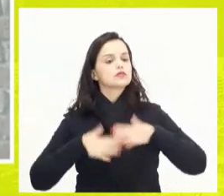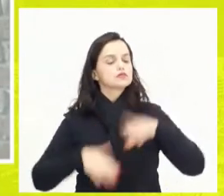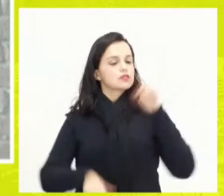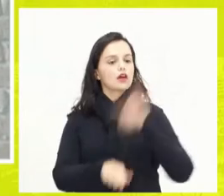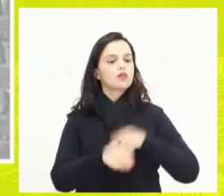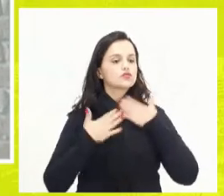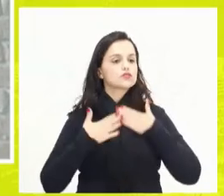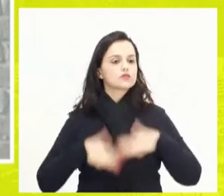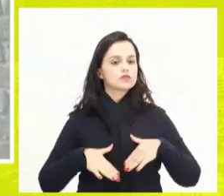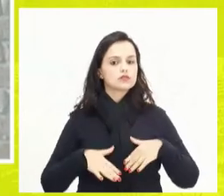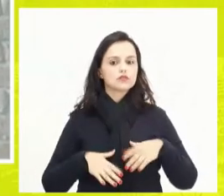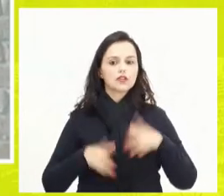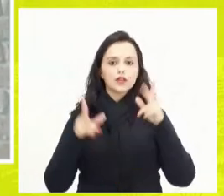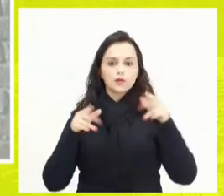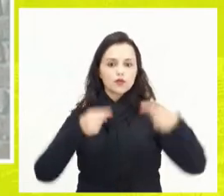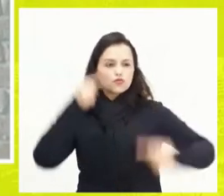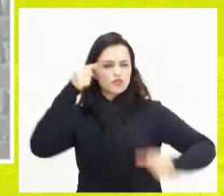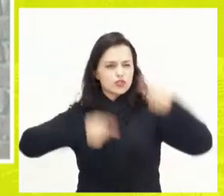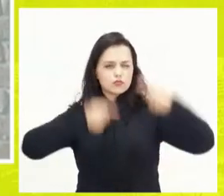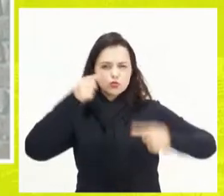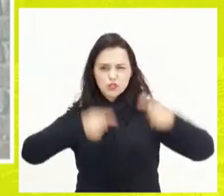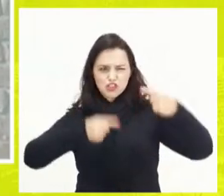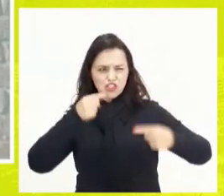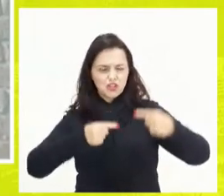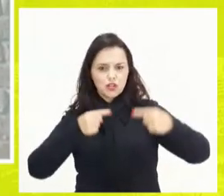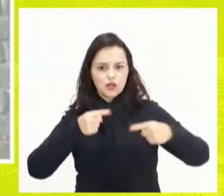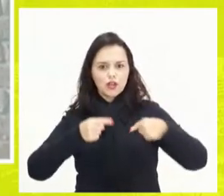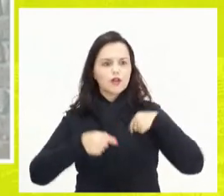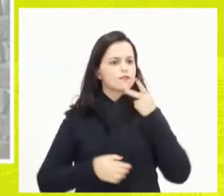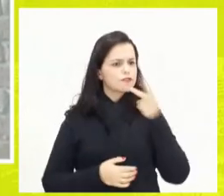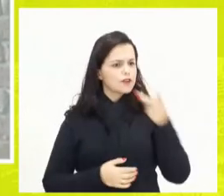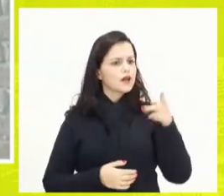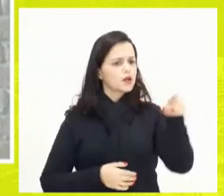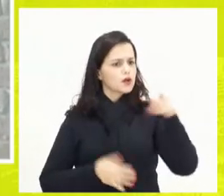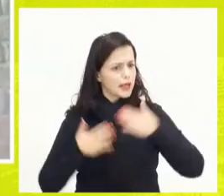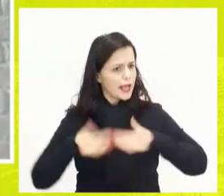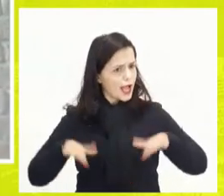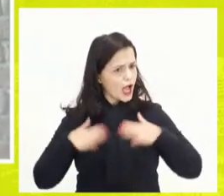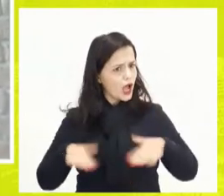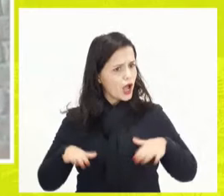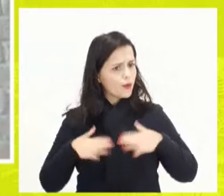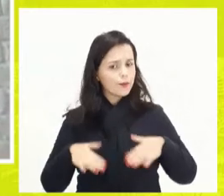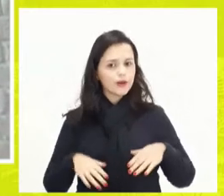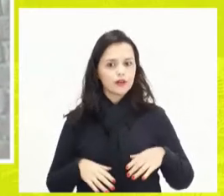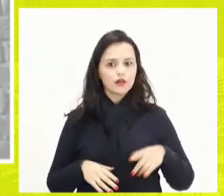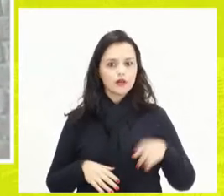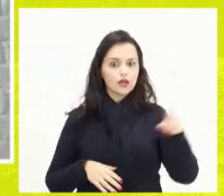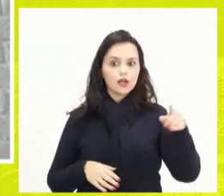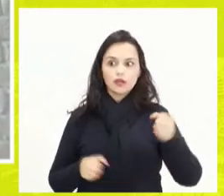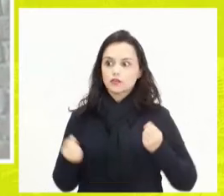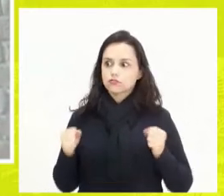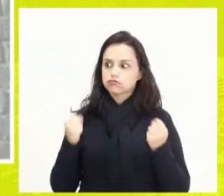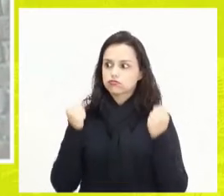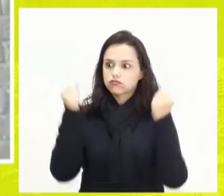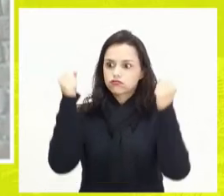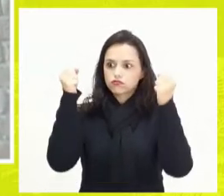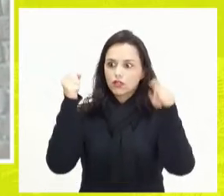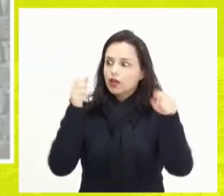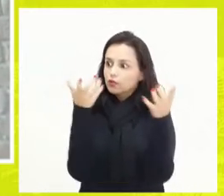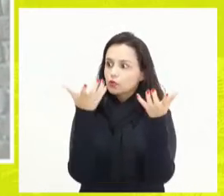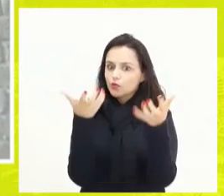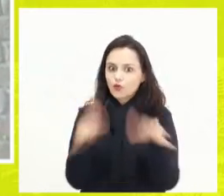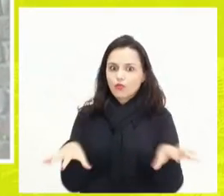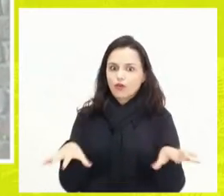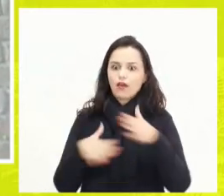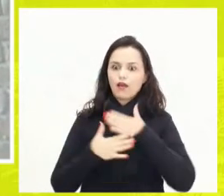it it's like you're talking to someone and he's really angry at you and you say relax pick a chill pill that person doesn't want